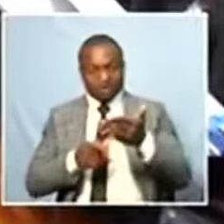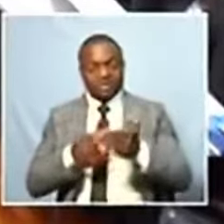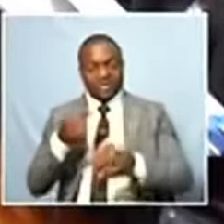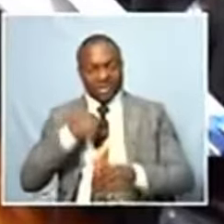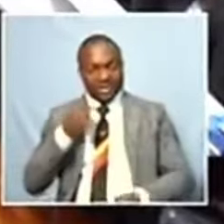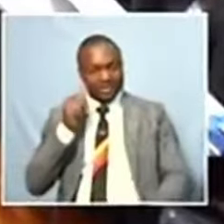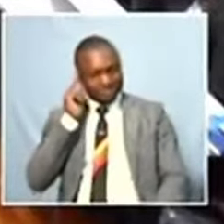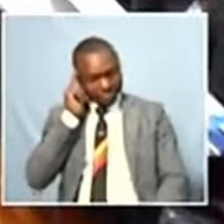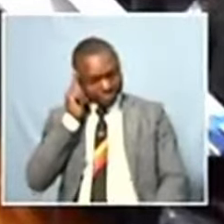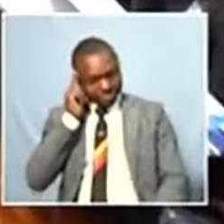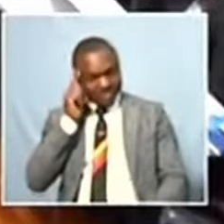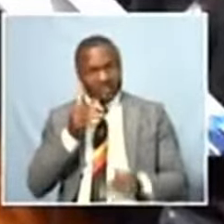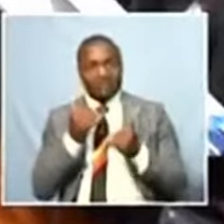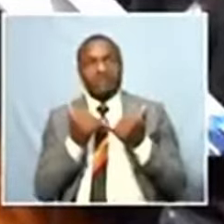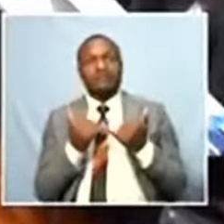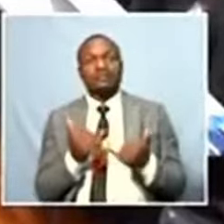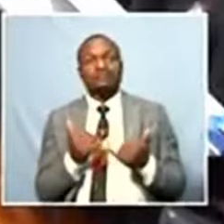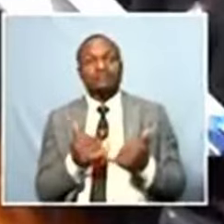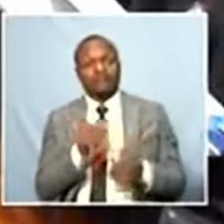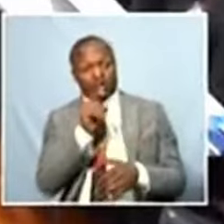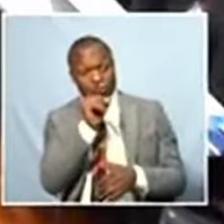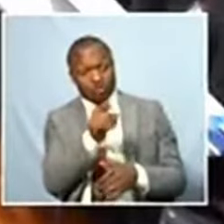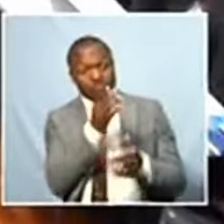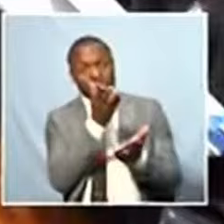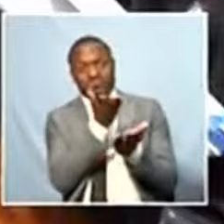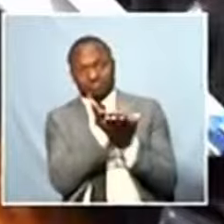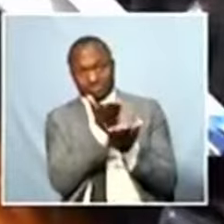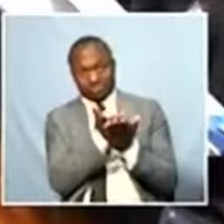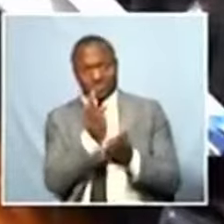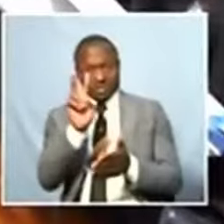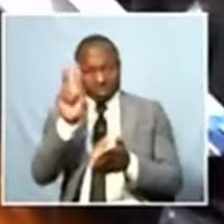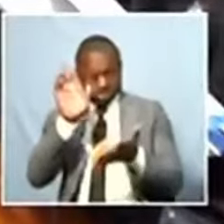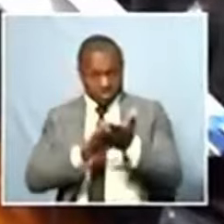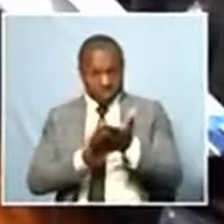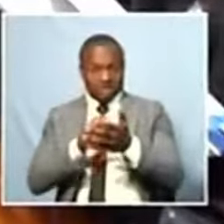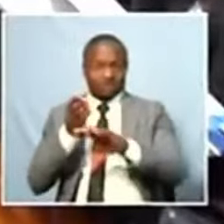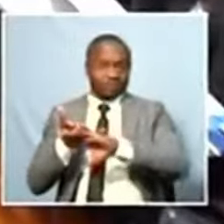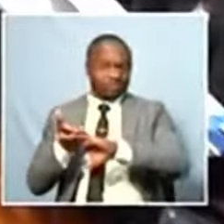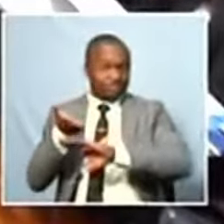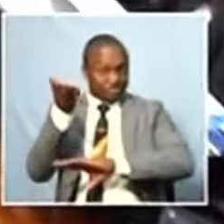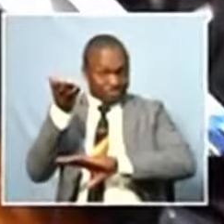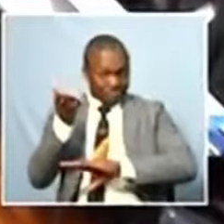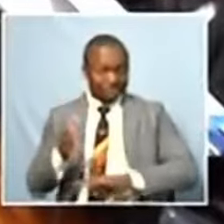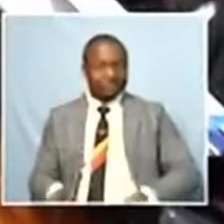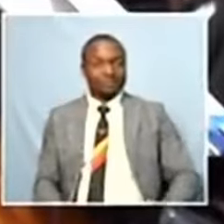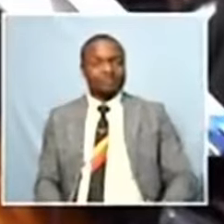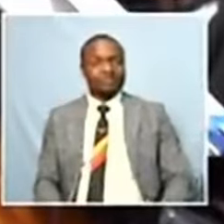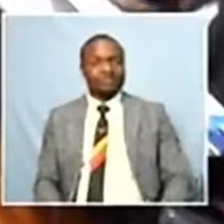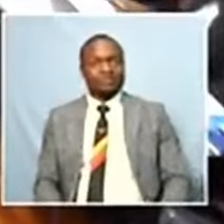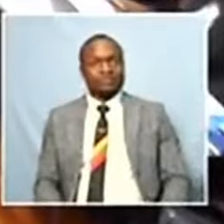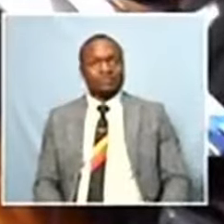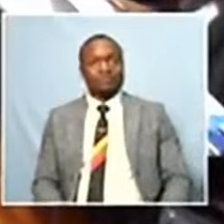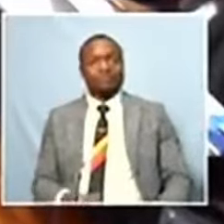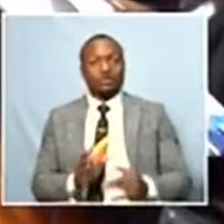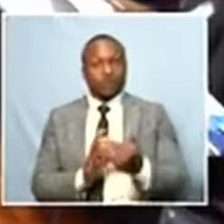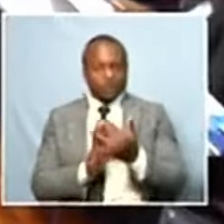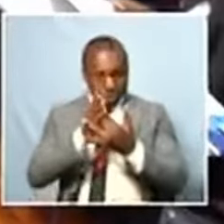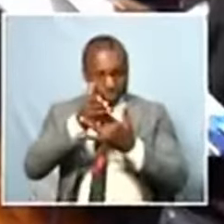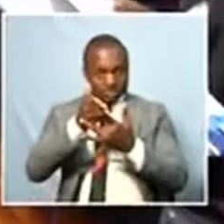is you have proposed 2,000 and above, okay, for cross-border.